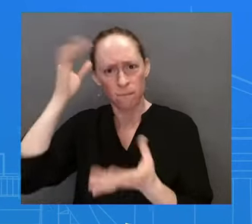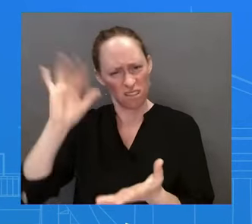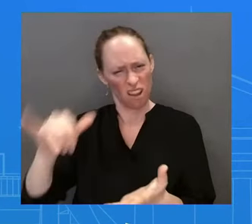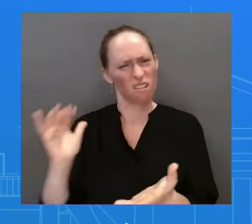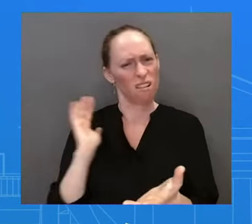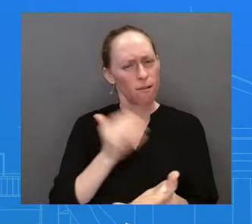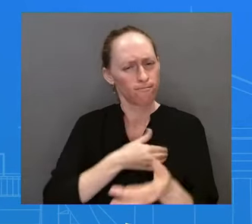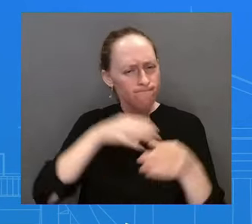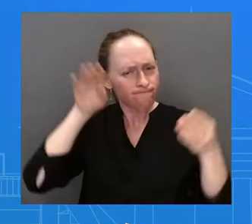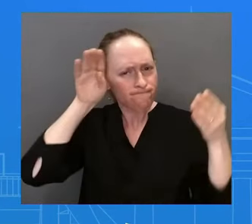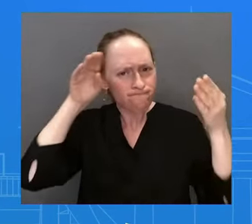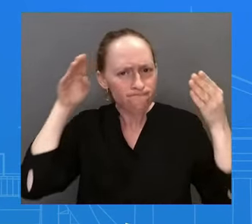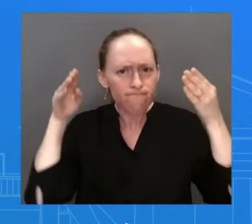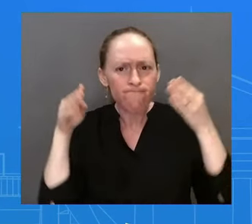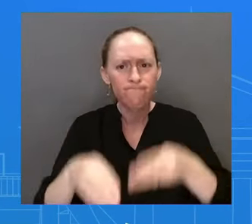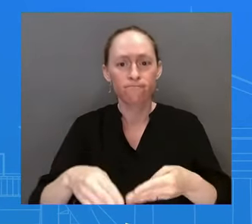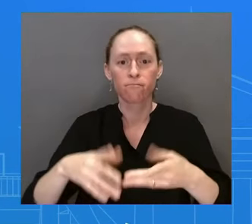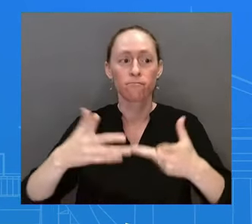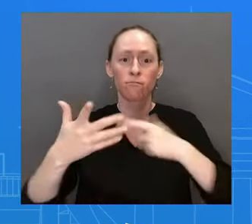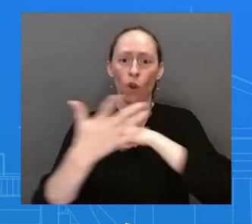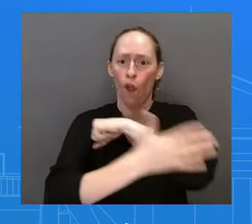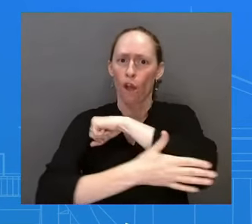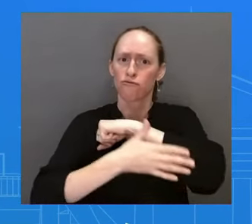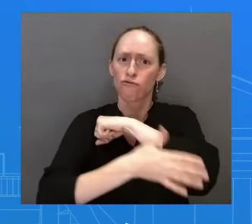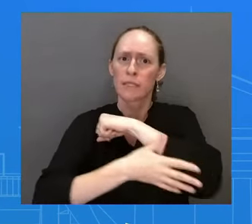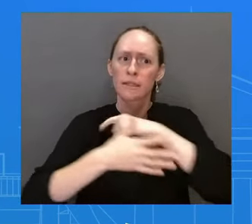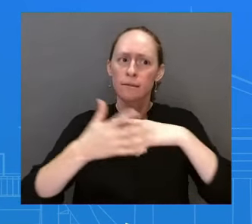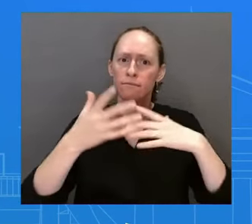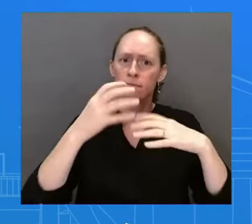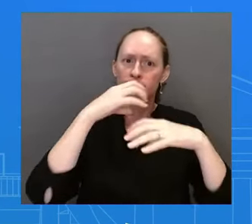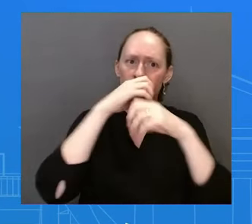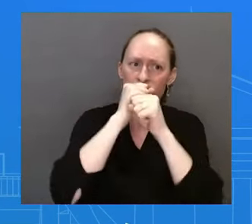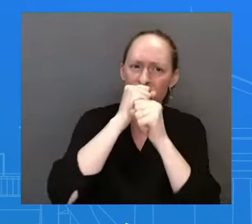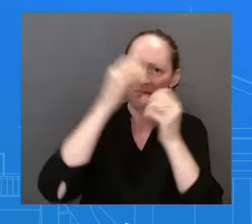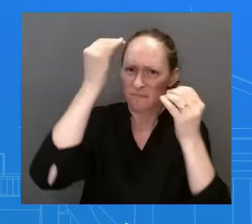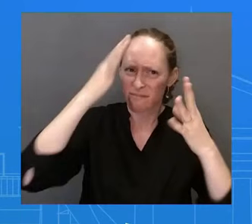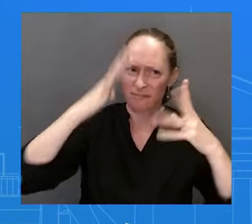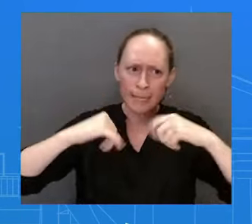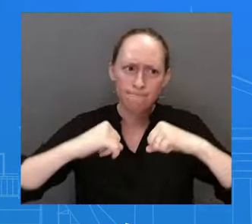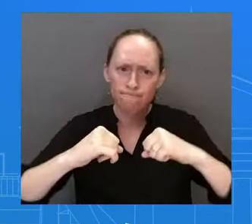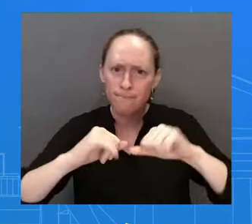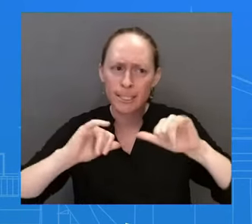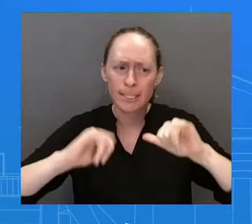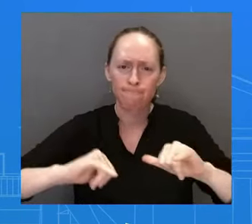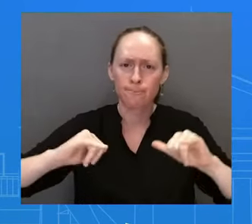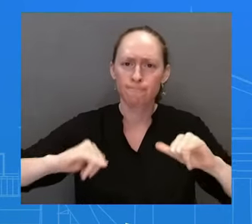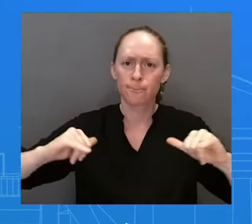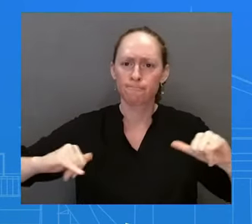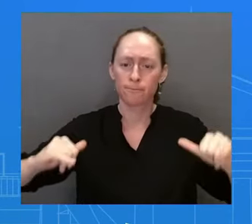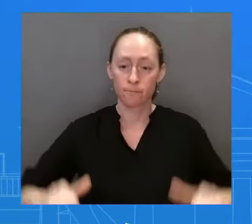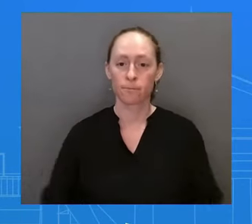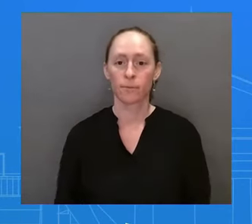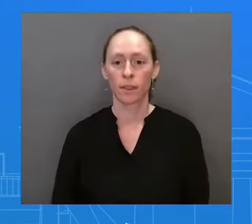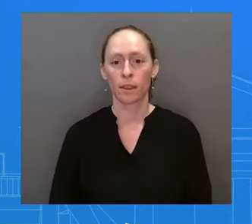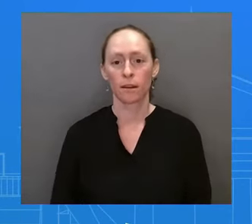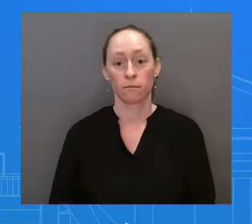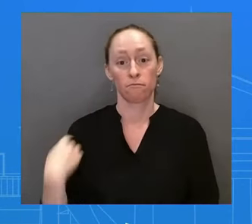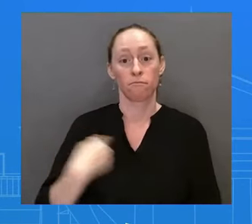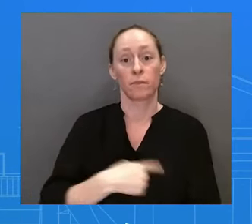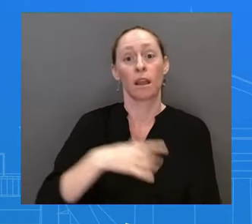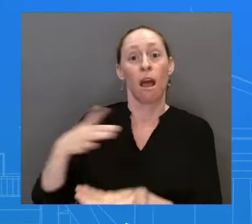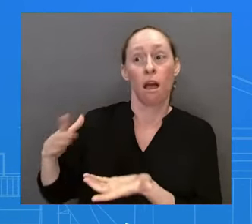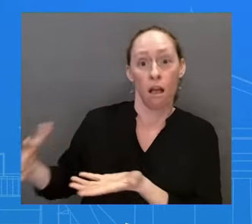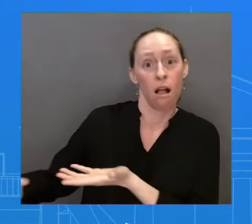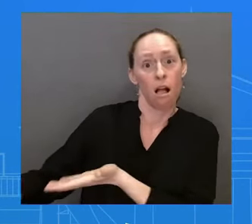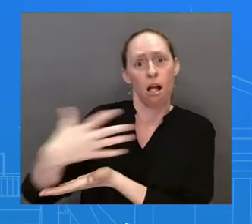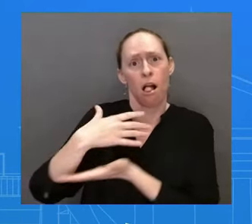secrets, protecting our ability to both collect intelligence and to analyze that and to use it to help better defend the